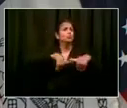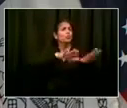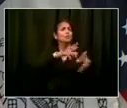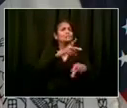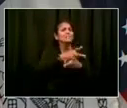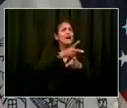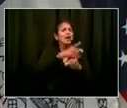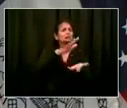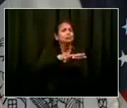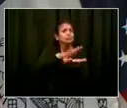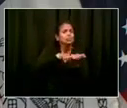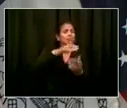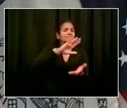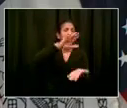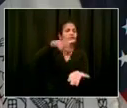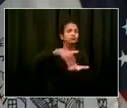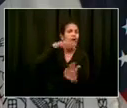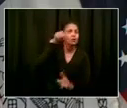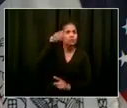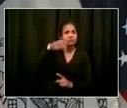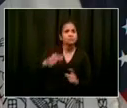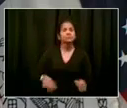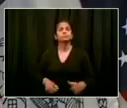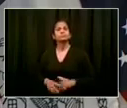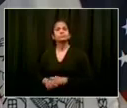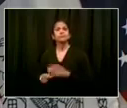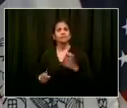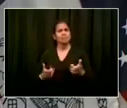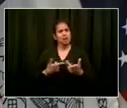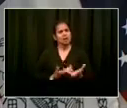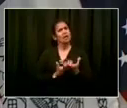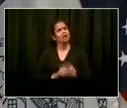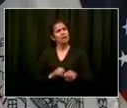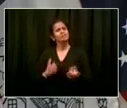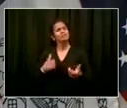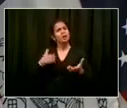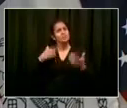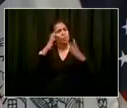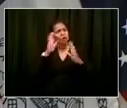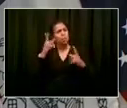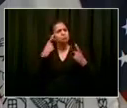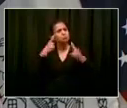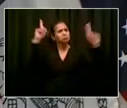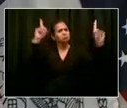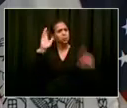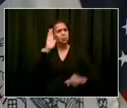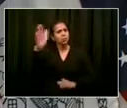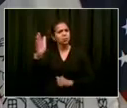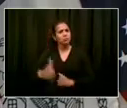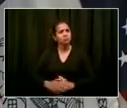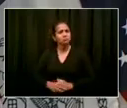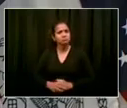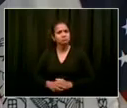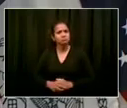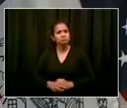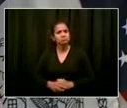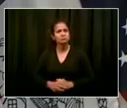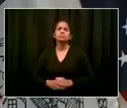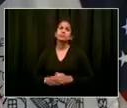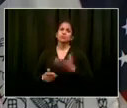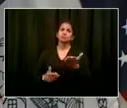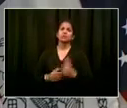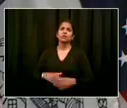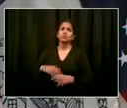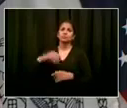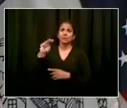convinced that we can go through with that mission in a safe fashion. The next is Michael Gartland from the Daily News.